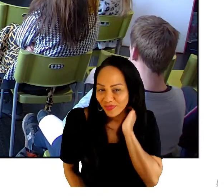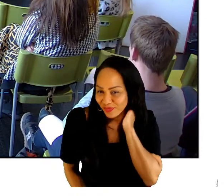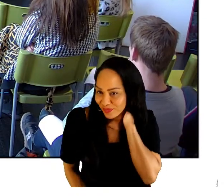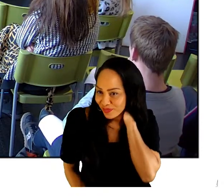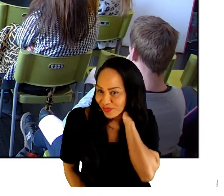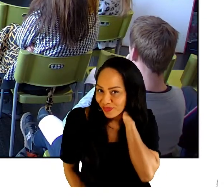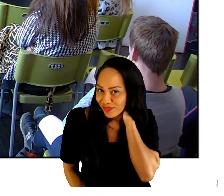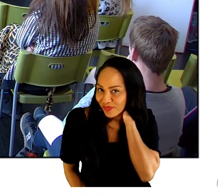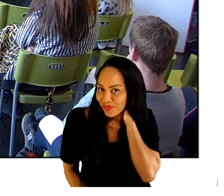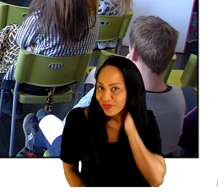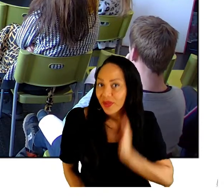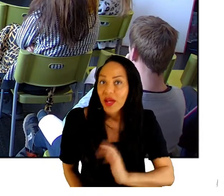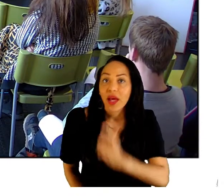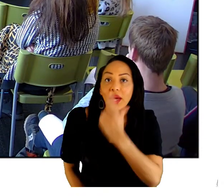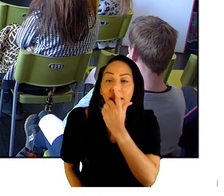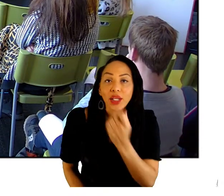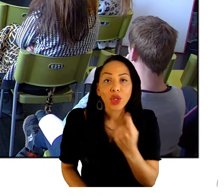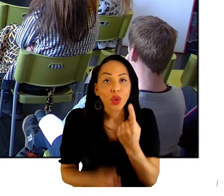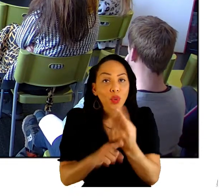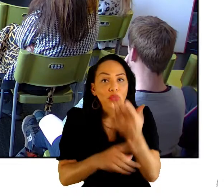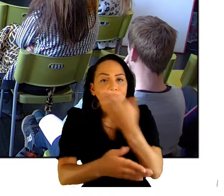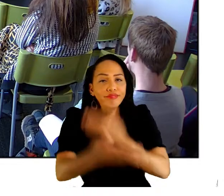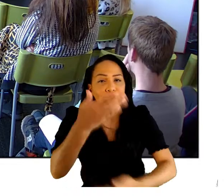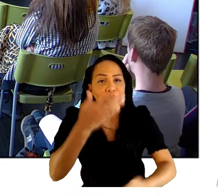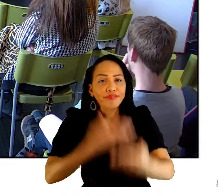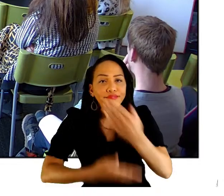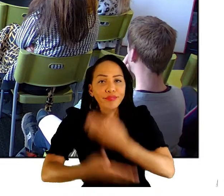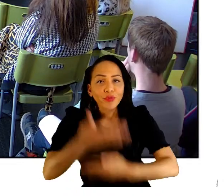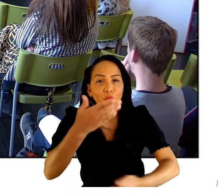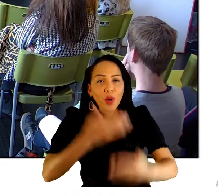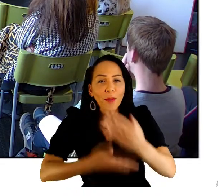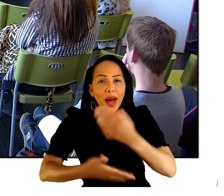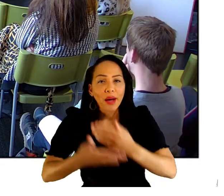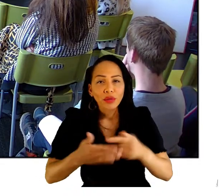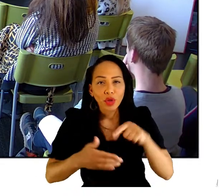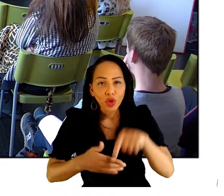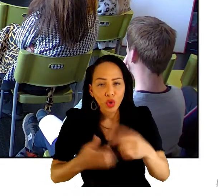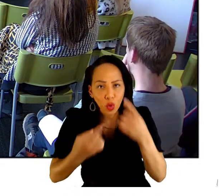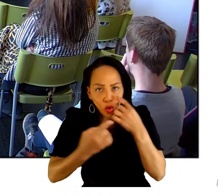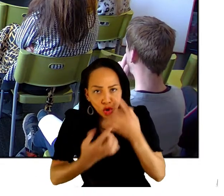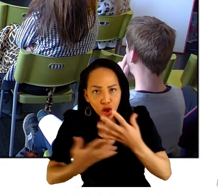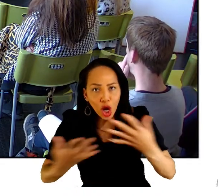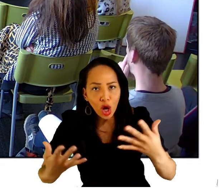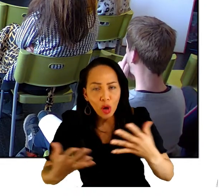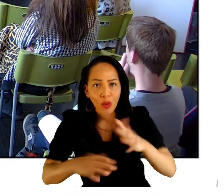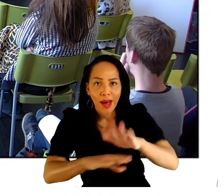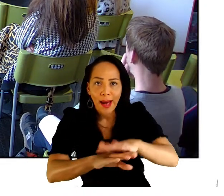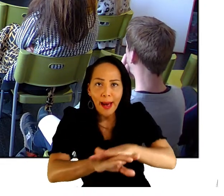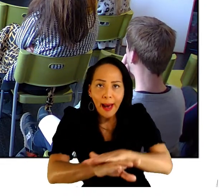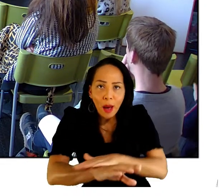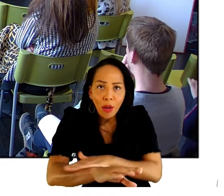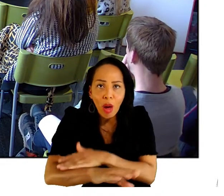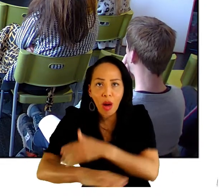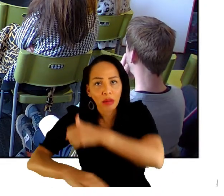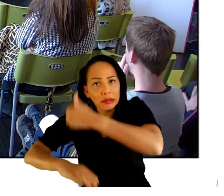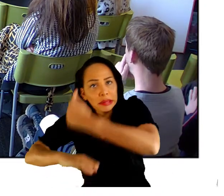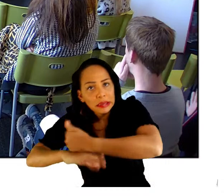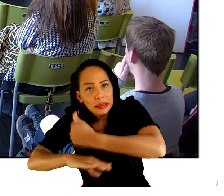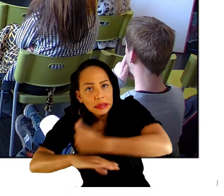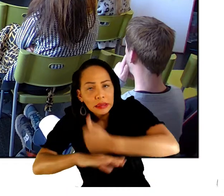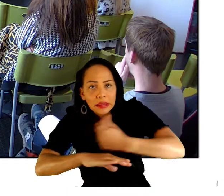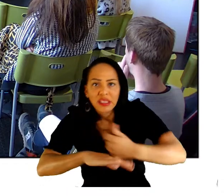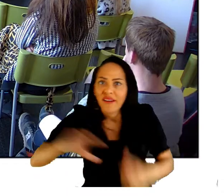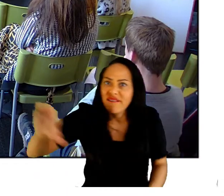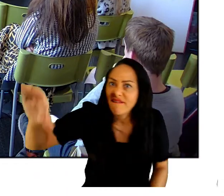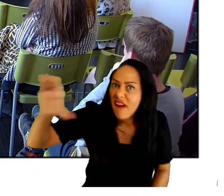bit about the process you both went on in making the show, like how long it took and stages and funding. Yeah. Things